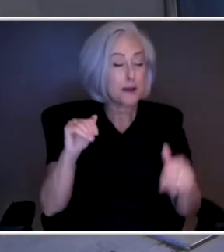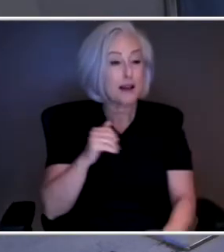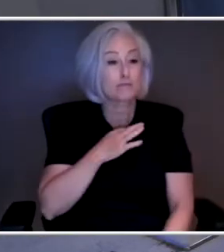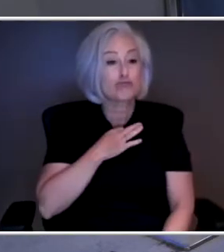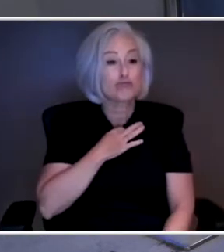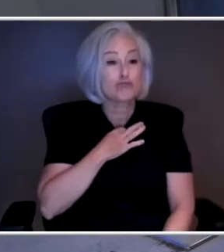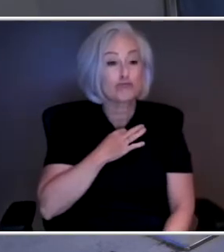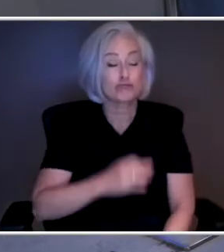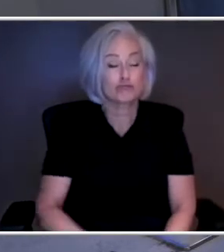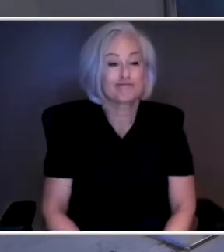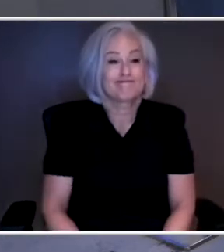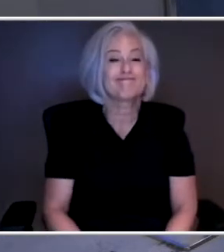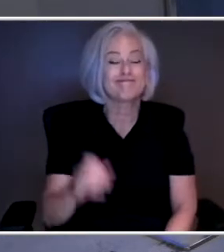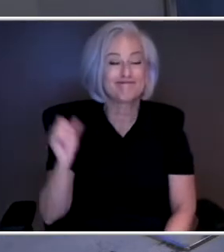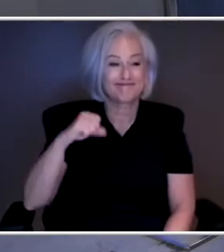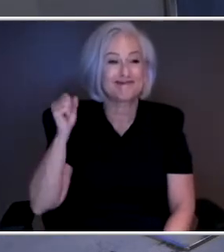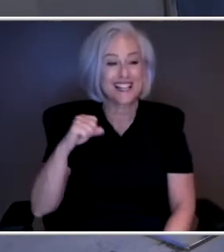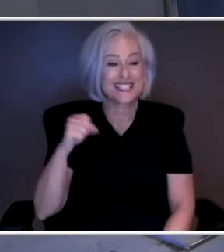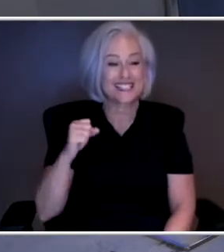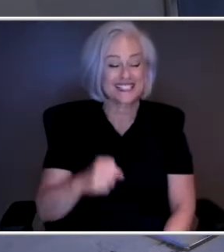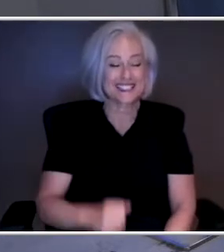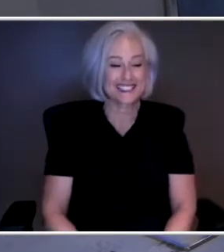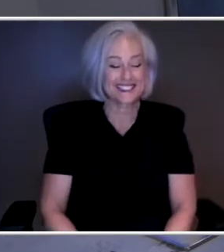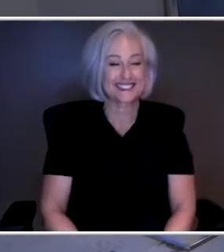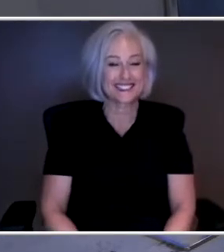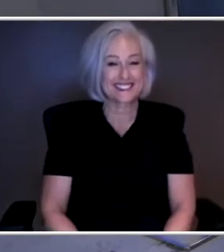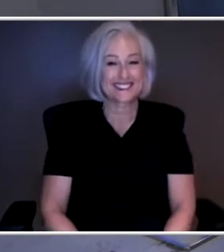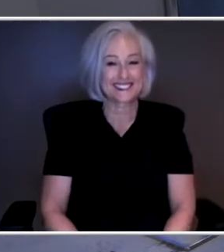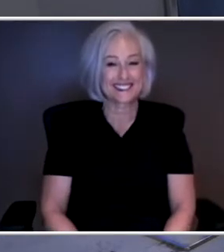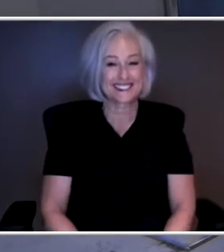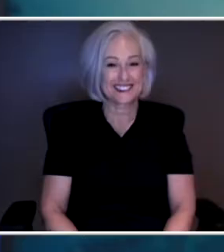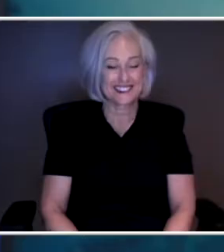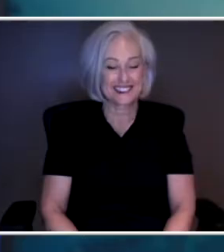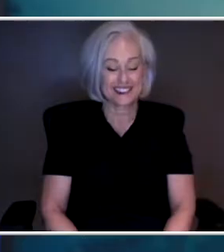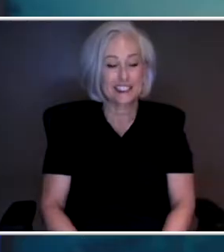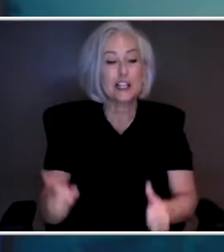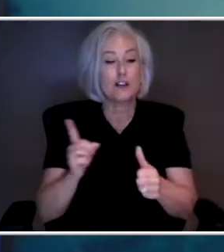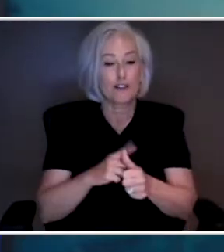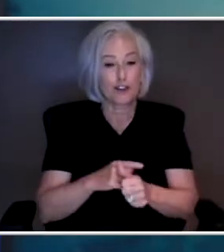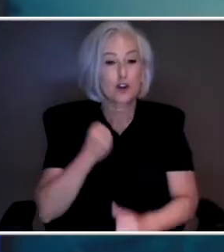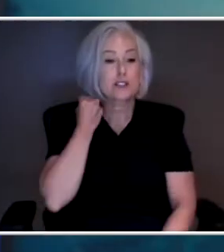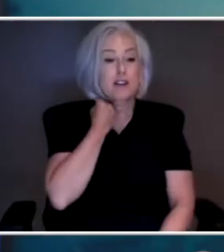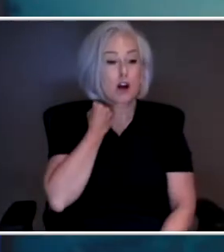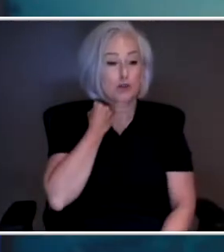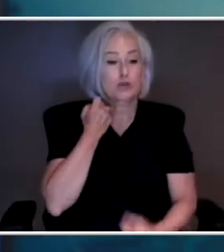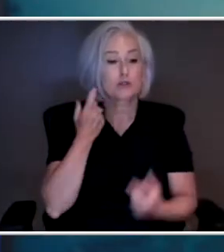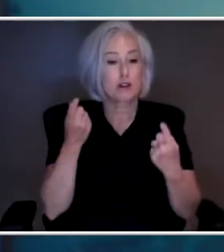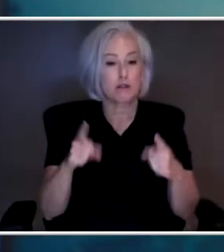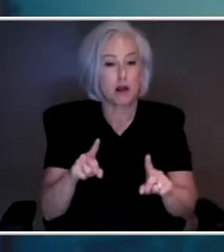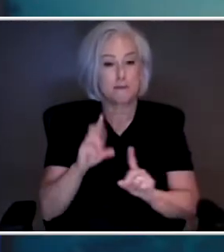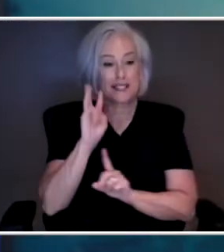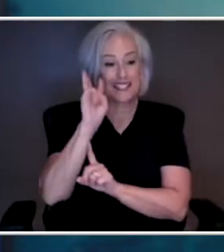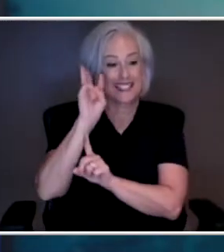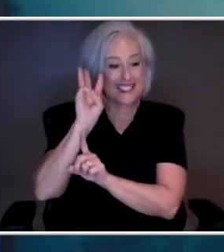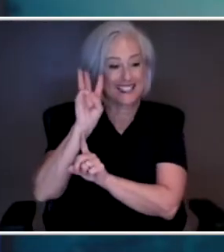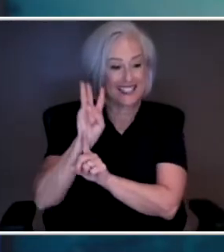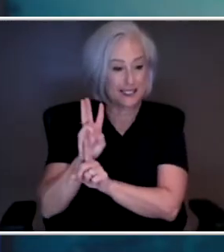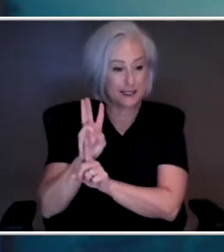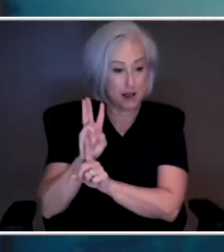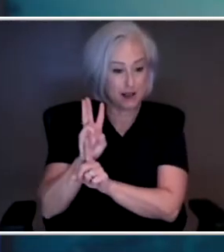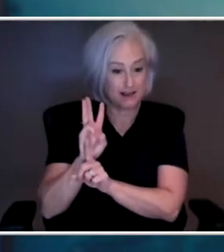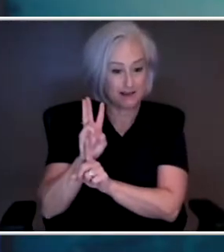Sandy? Yeah, typically. So our first ultrasound check is at 6 months, and I reviewed her ultrasound. We